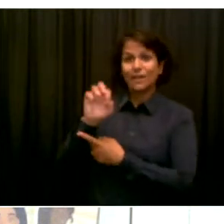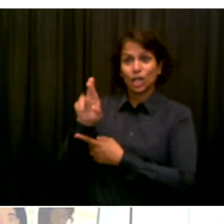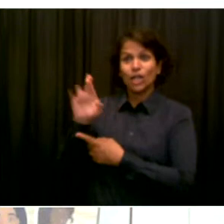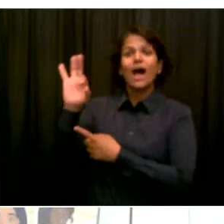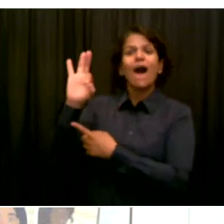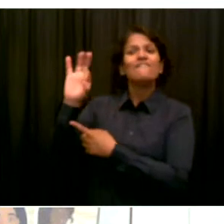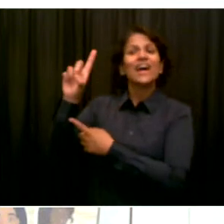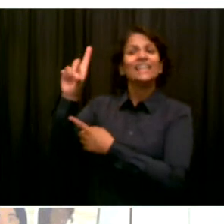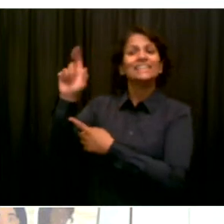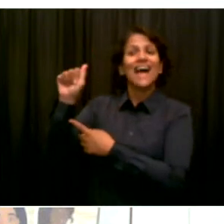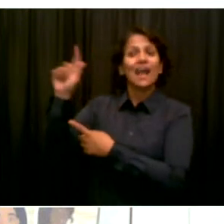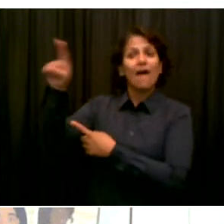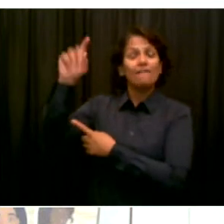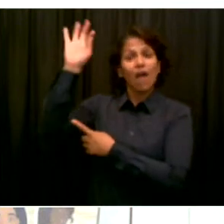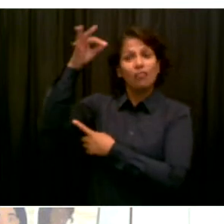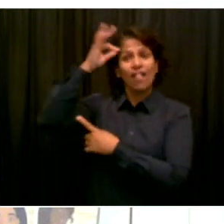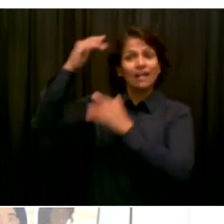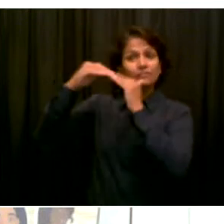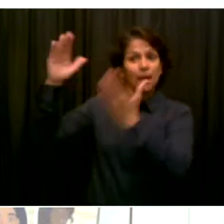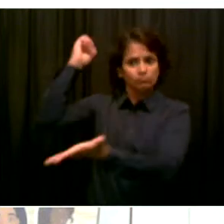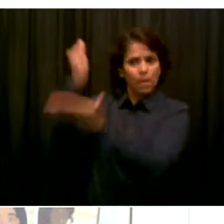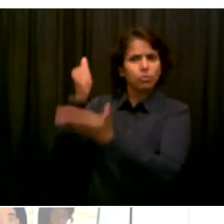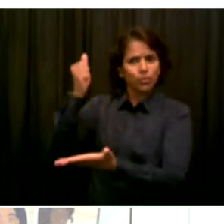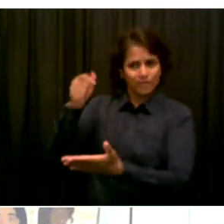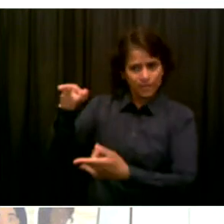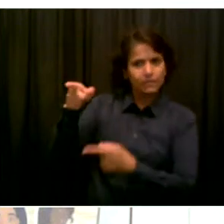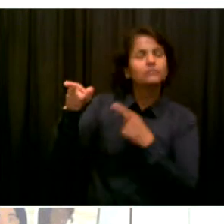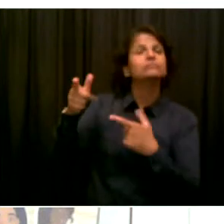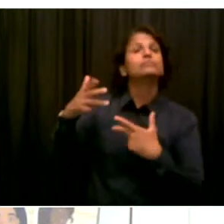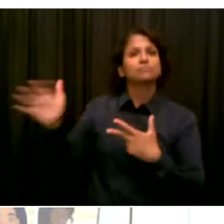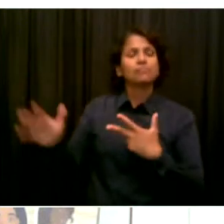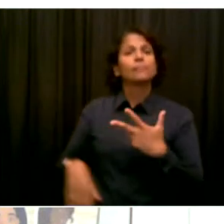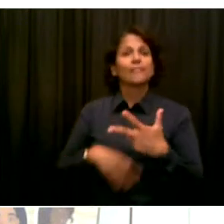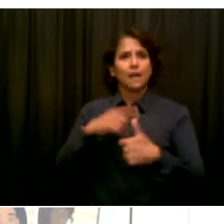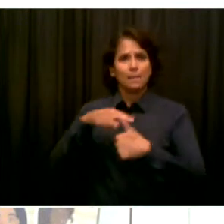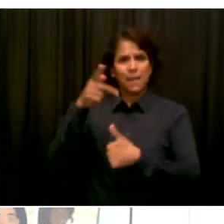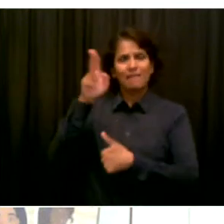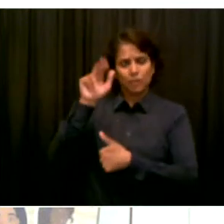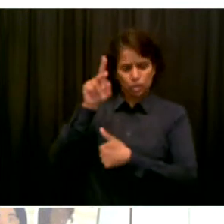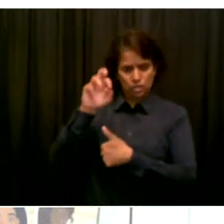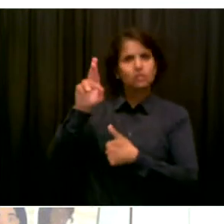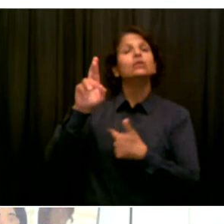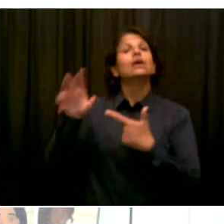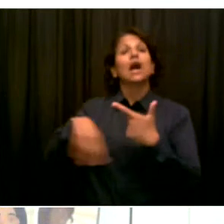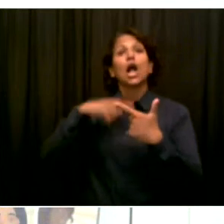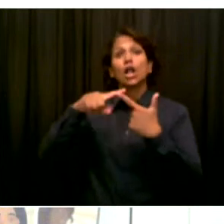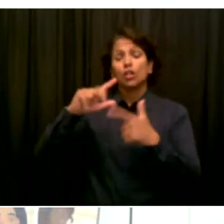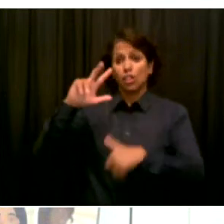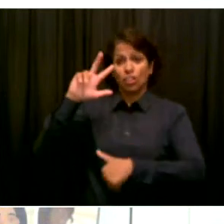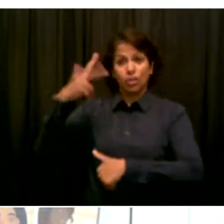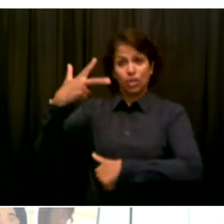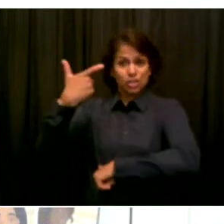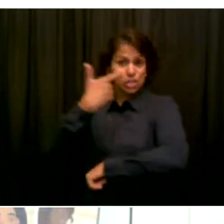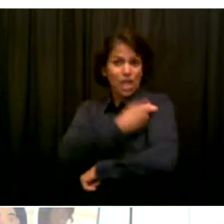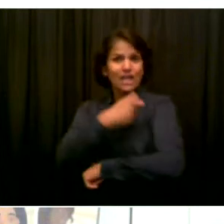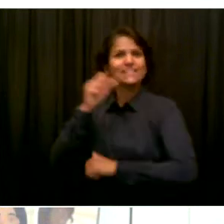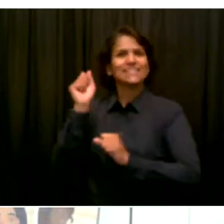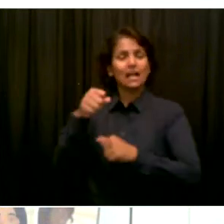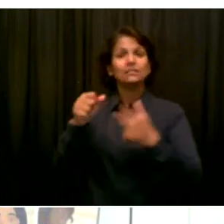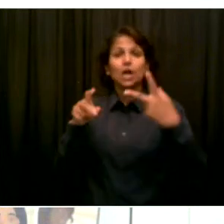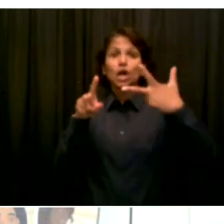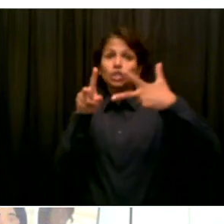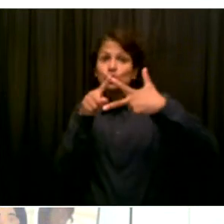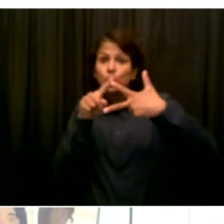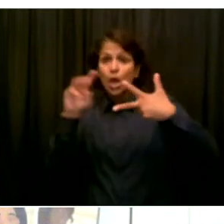data related to Moderna and J&J, but expect it to be forthcoming soon. As always, vaccines will be evaluated